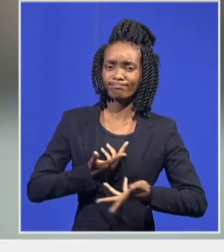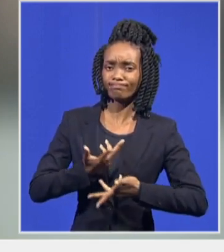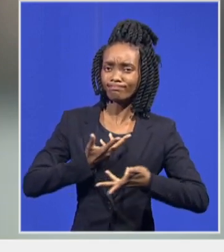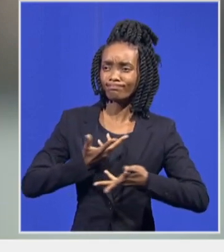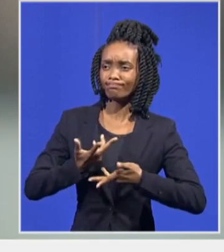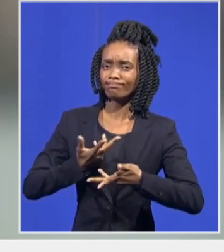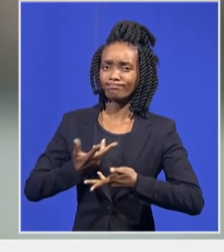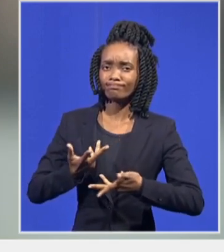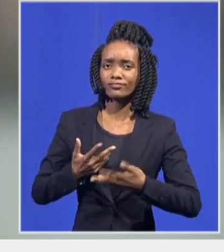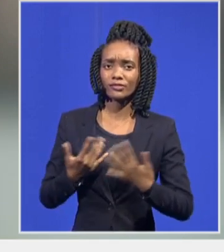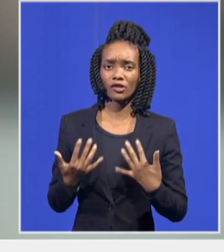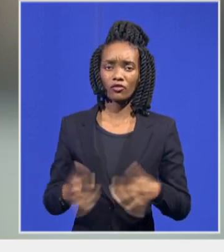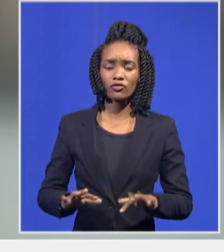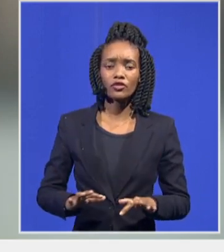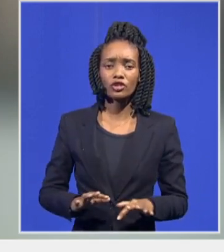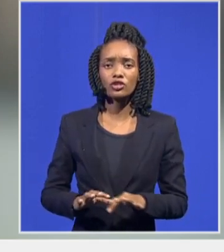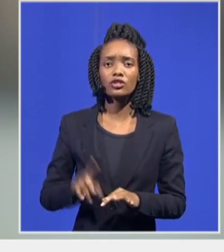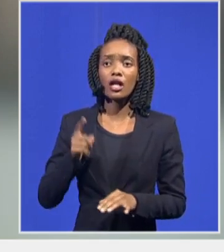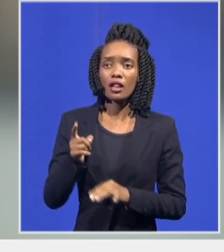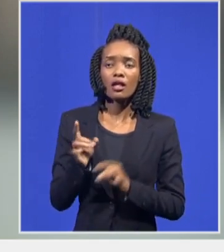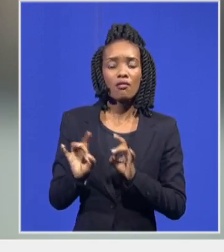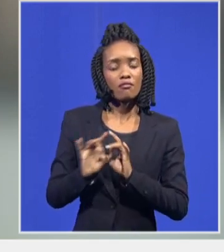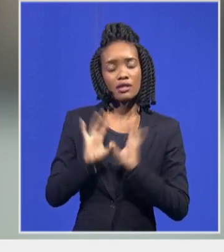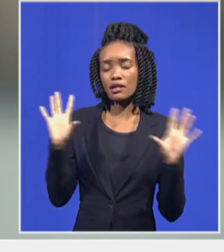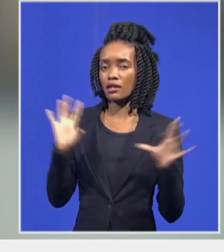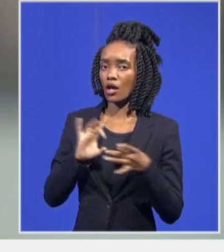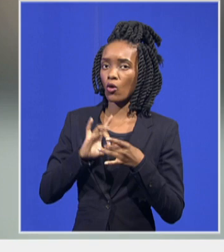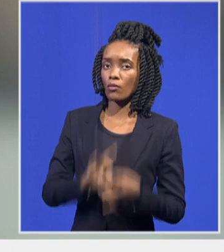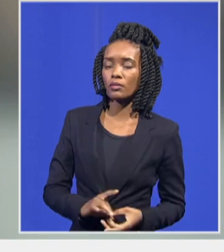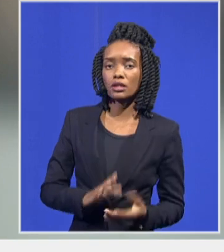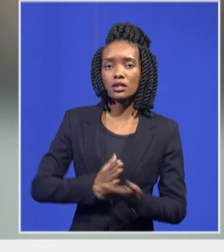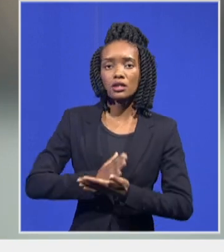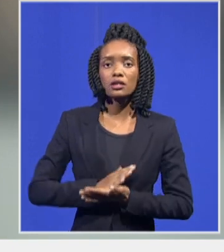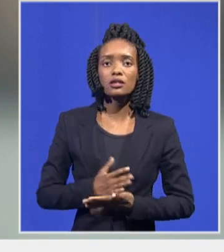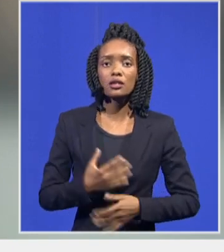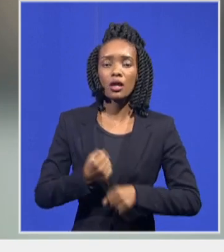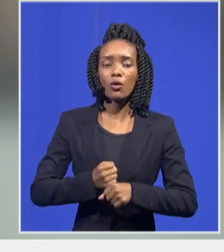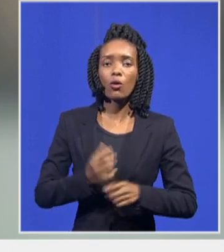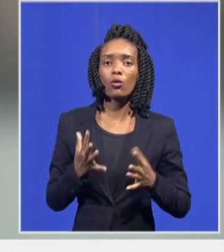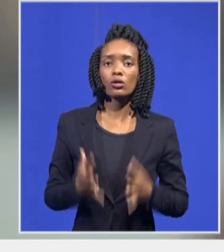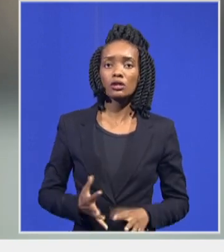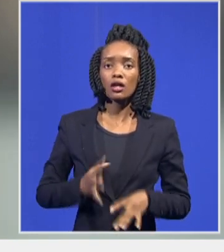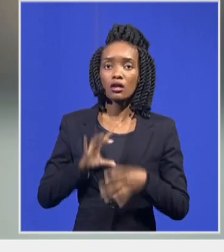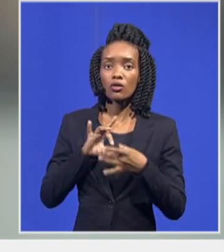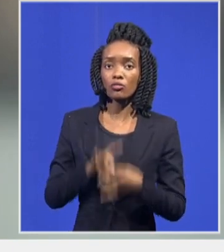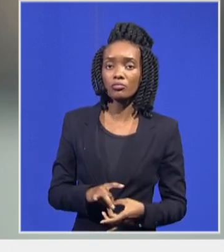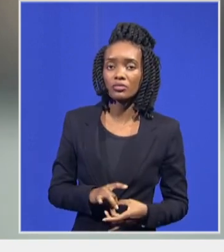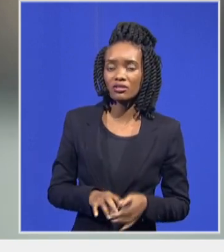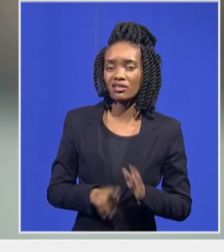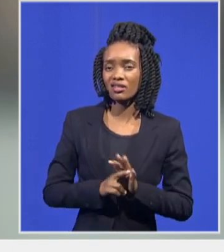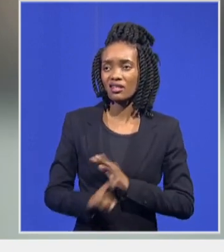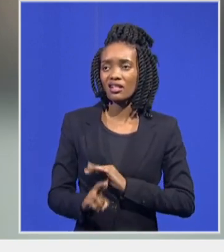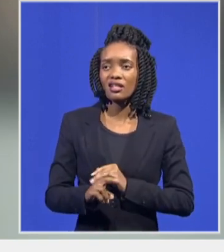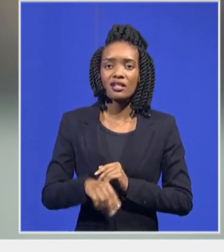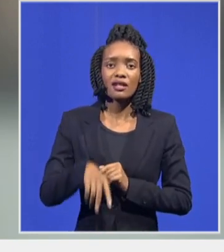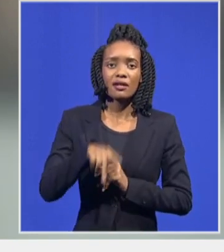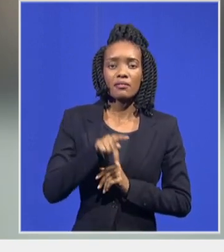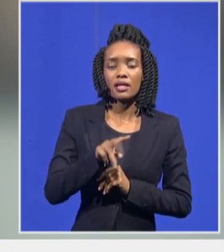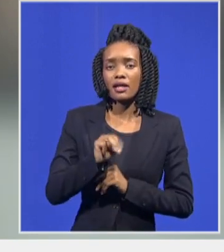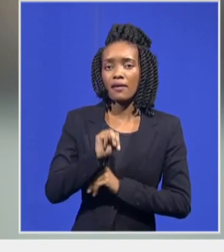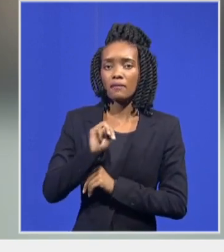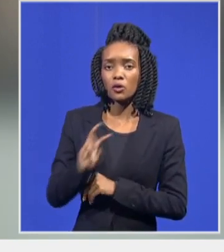a clear commitment to stakeholder engagement on behalf of the JET IP team and the PMU.